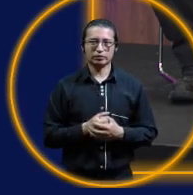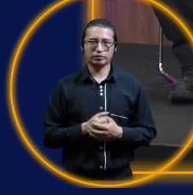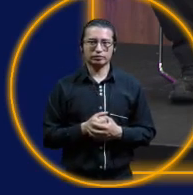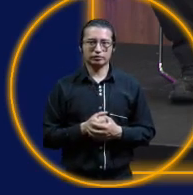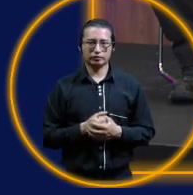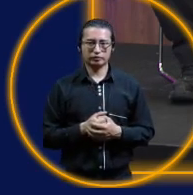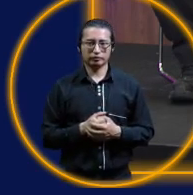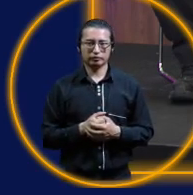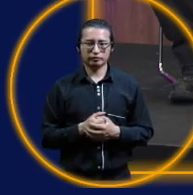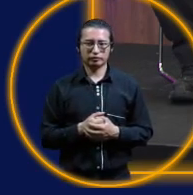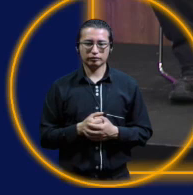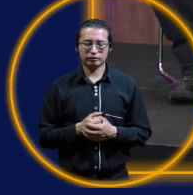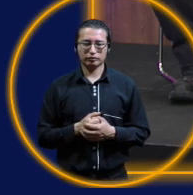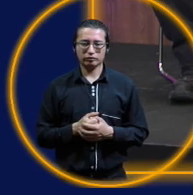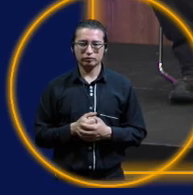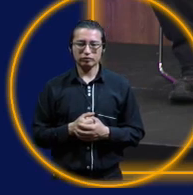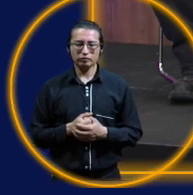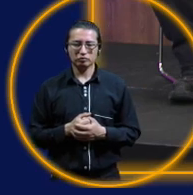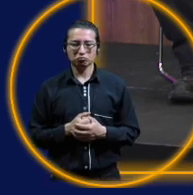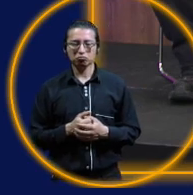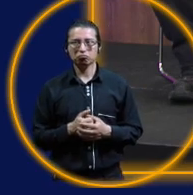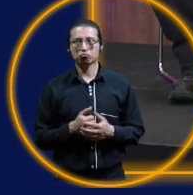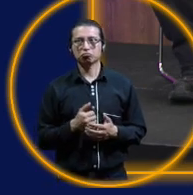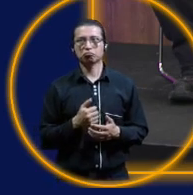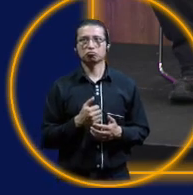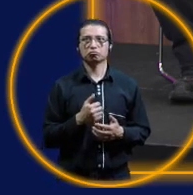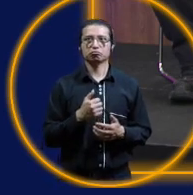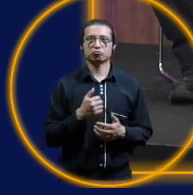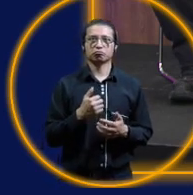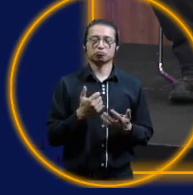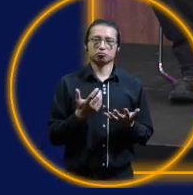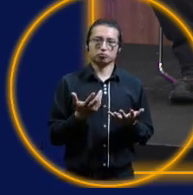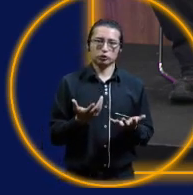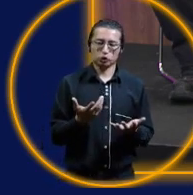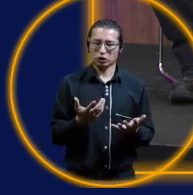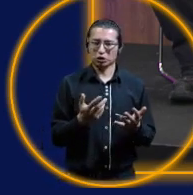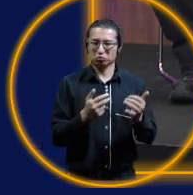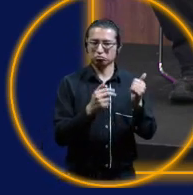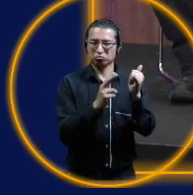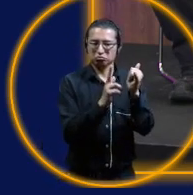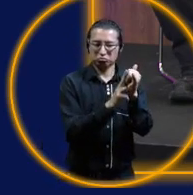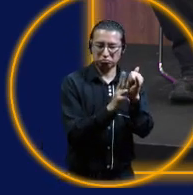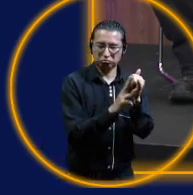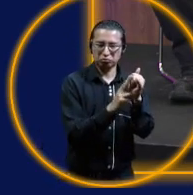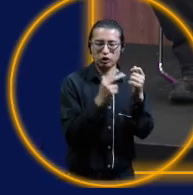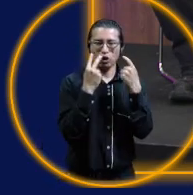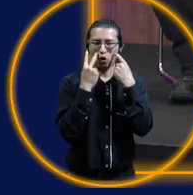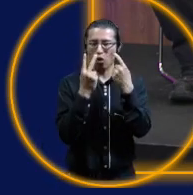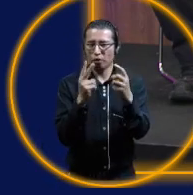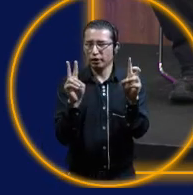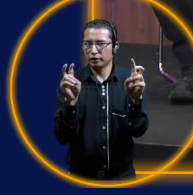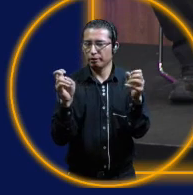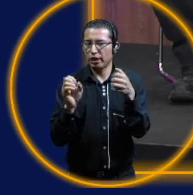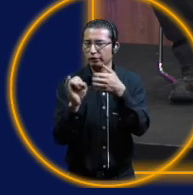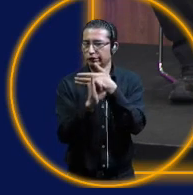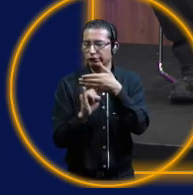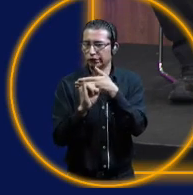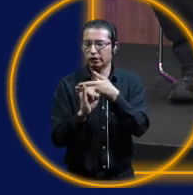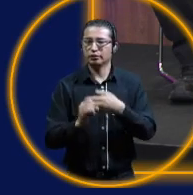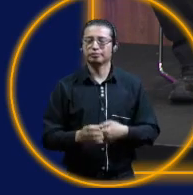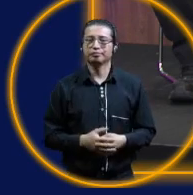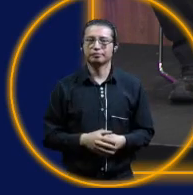a YouTube hole or an Instagram scroll forever or watching Netflix